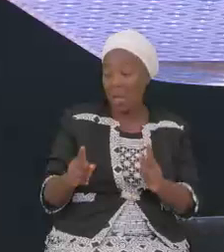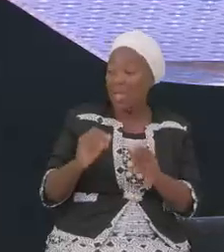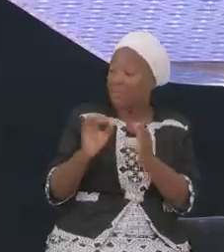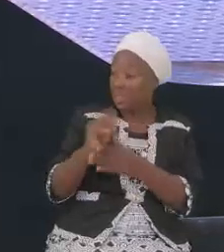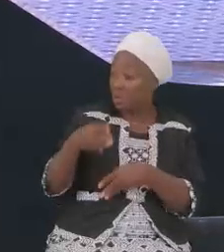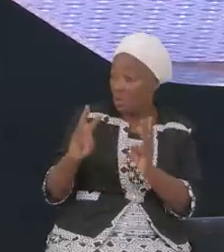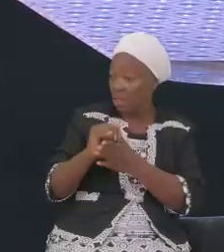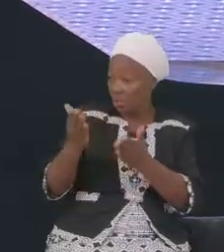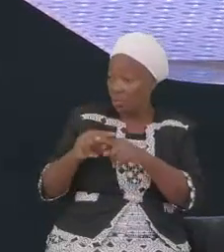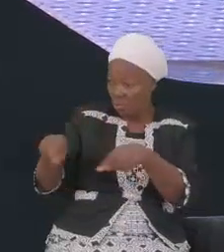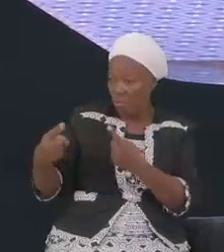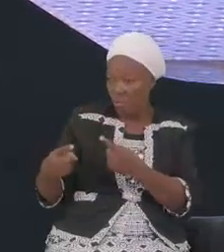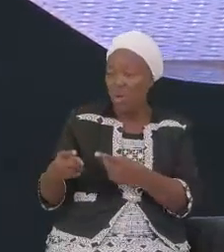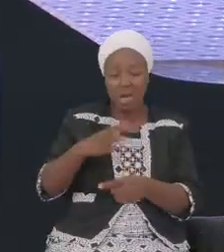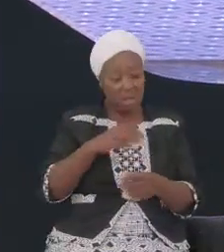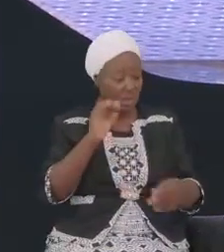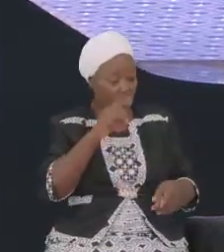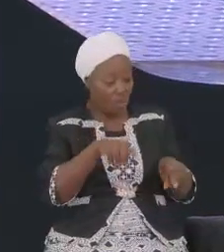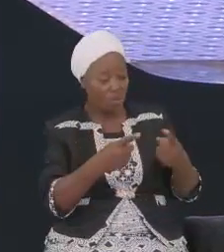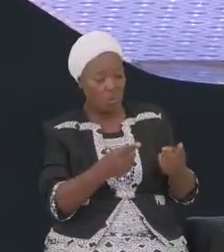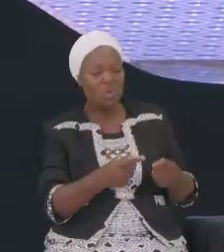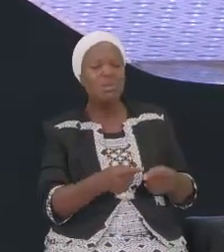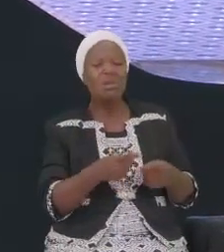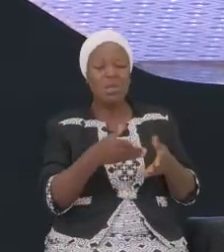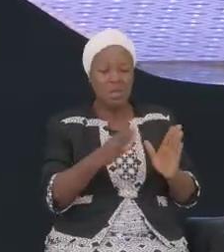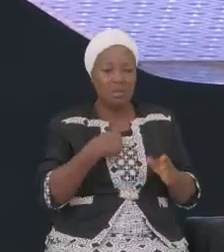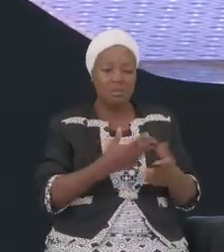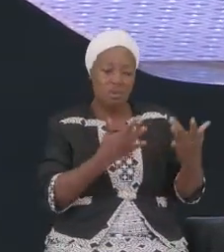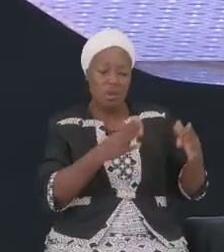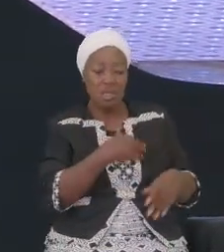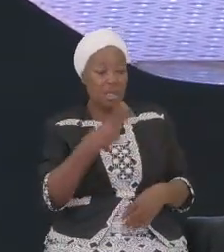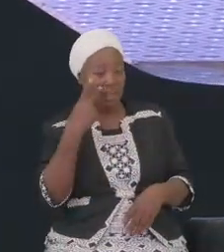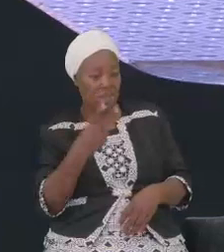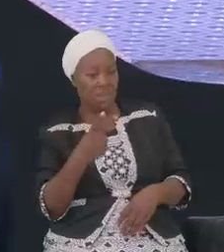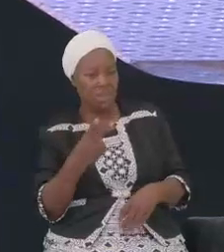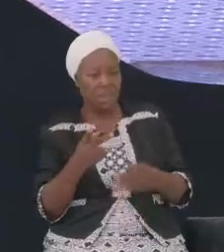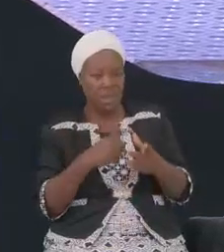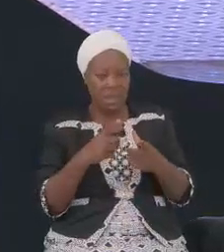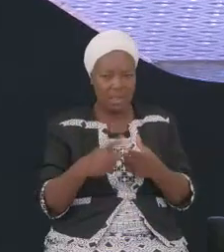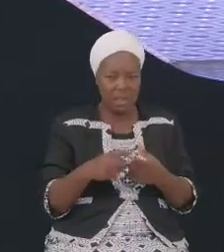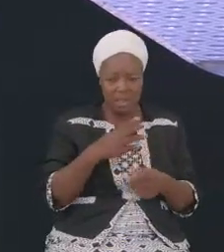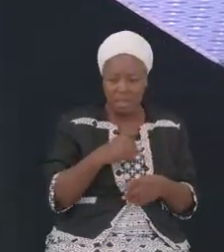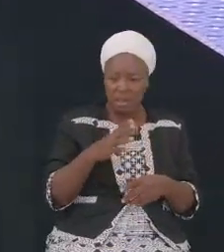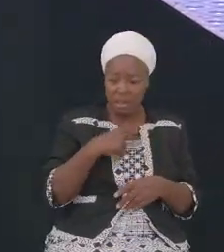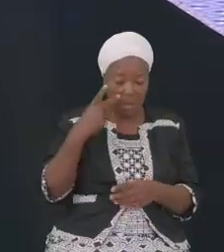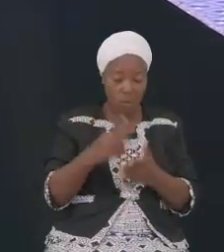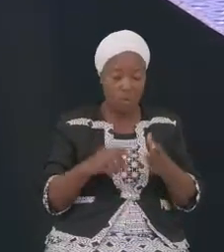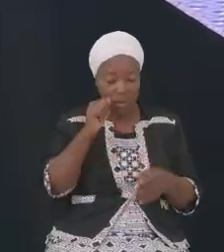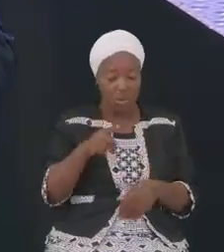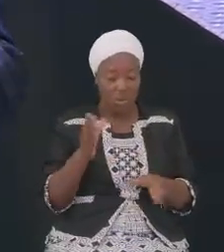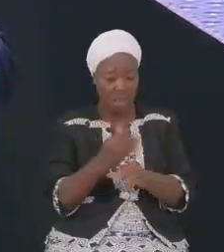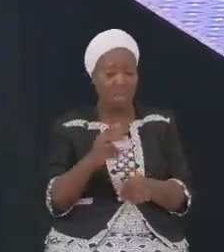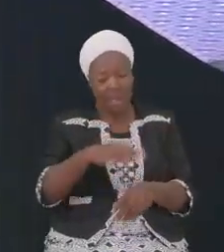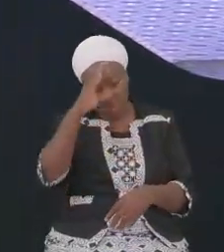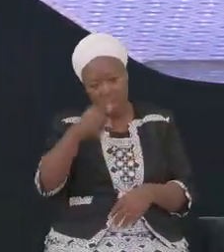the way he wants to go, she wants to go, let me wait and see. And let me see what she's going to get and what he's going to